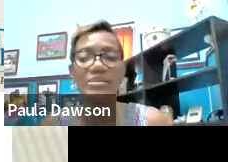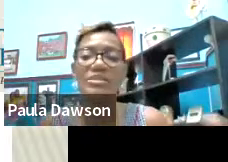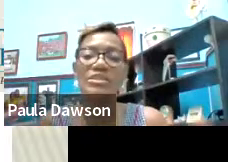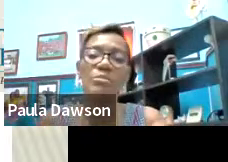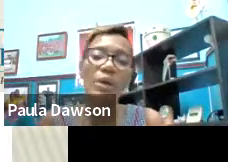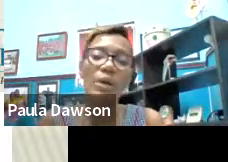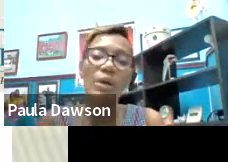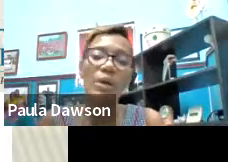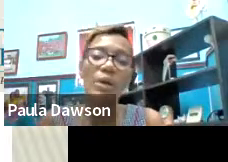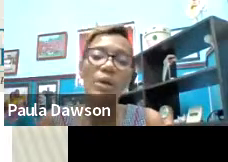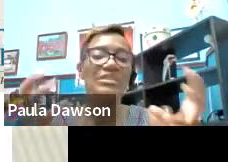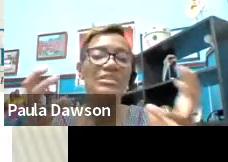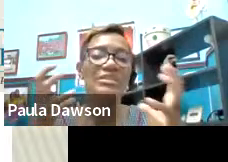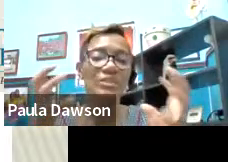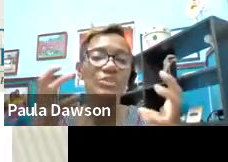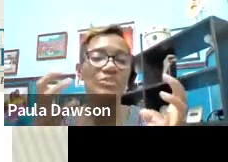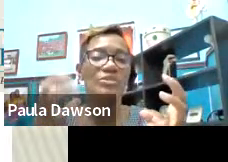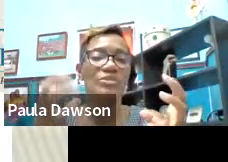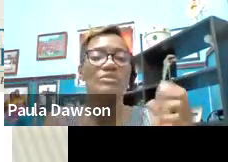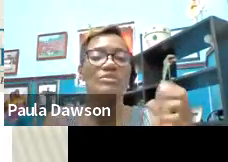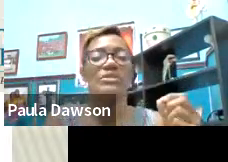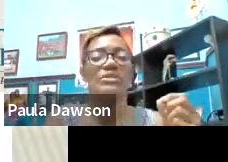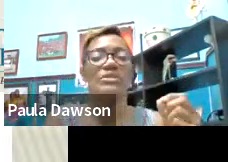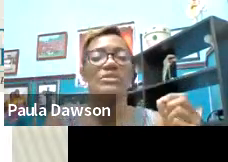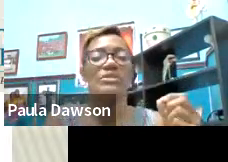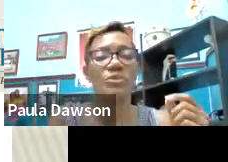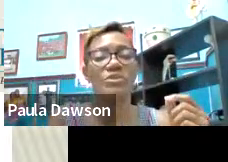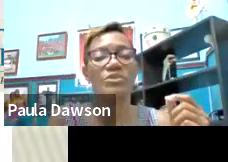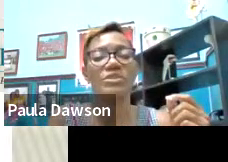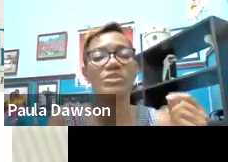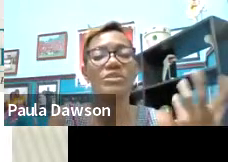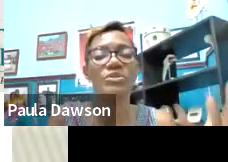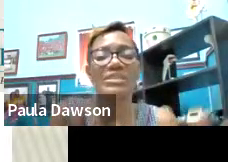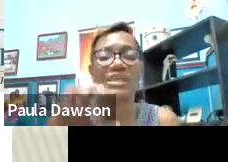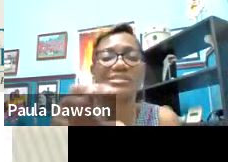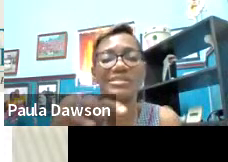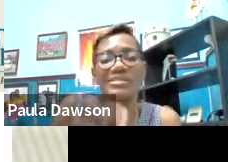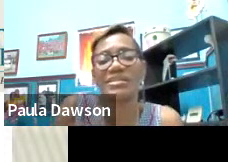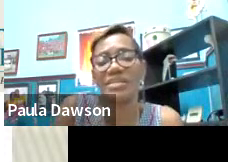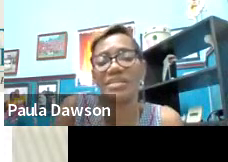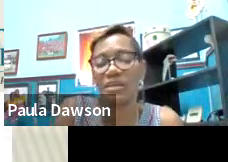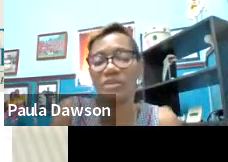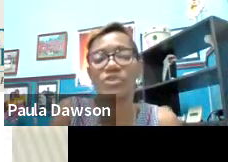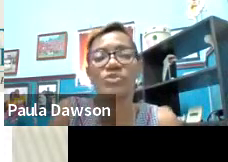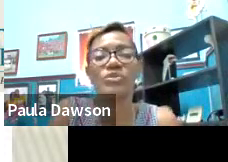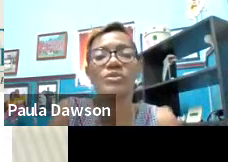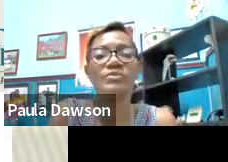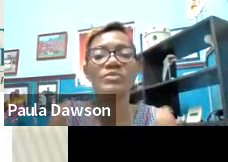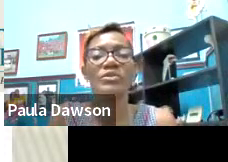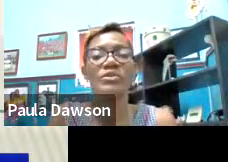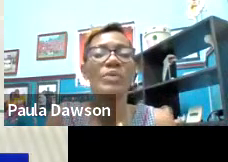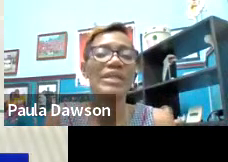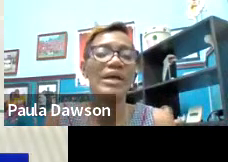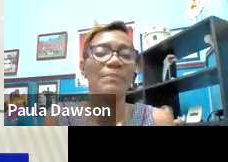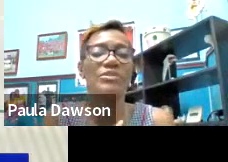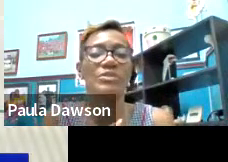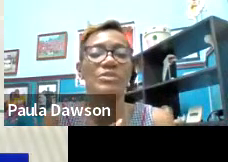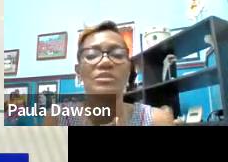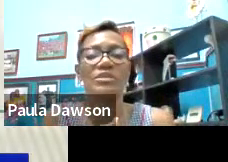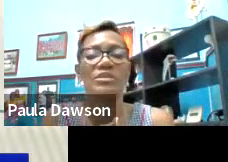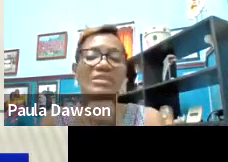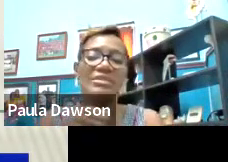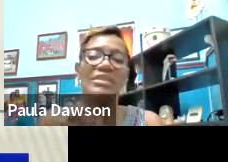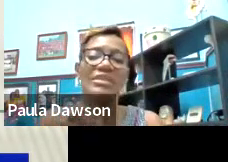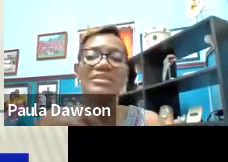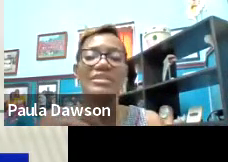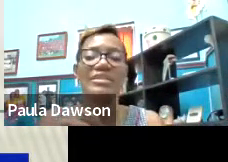the legs, into the bowel. But the central nervous system is the upper motor neuron. So you lose that descending control. So what happens with